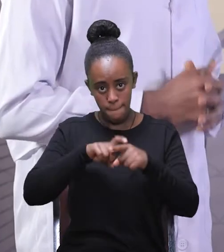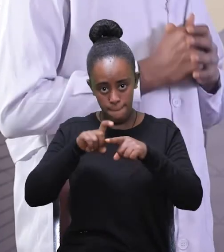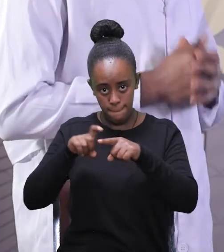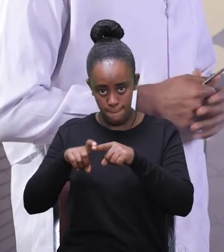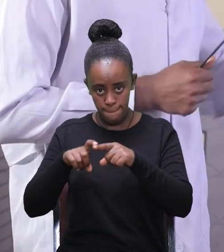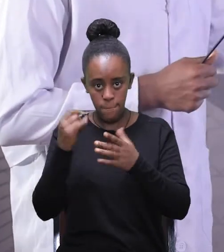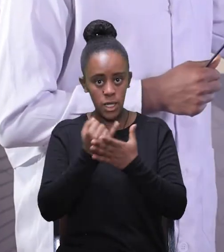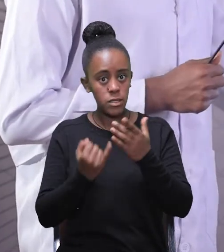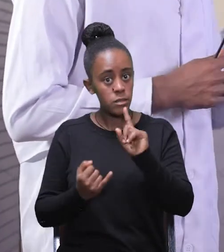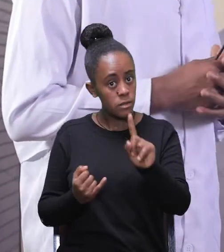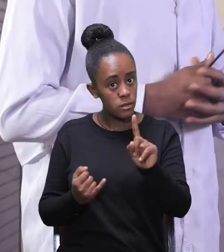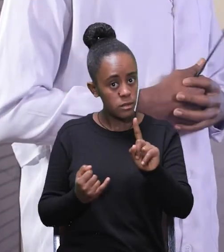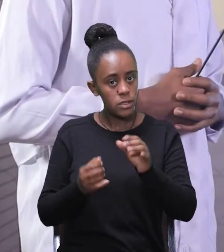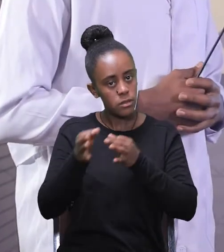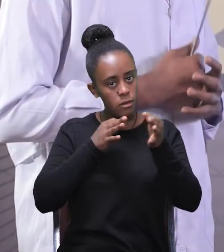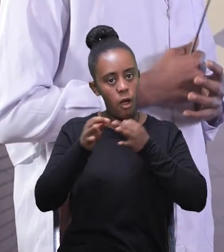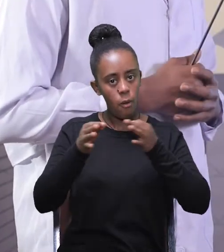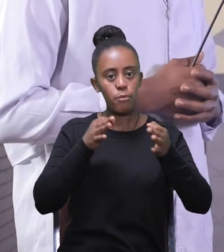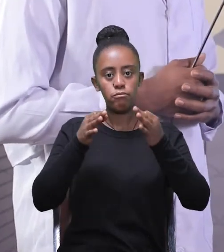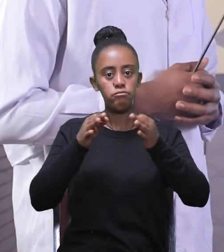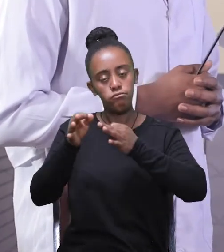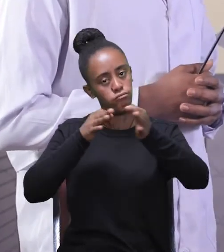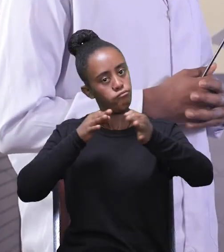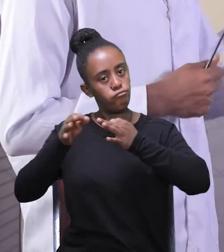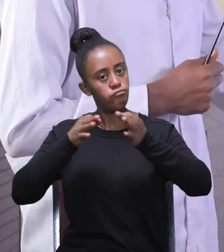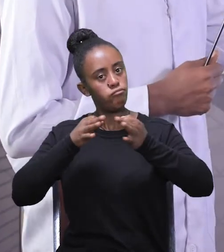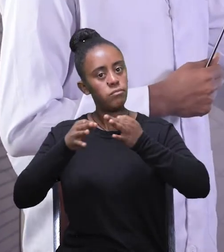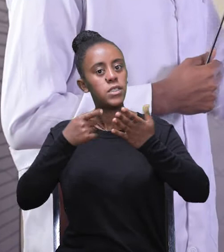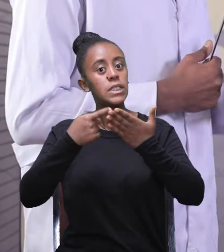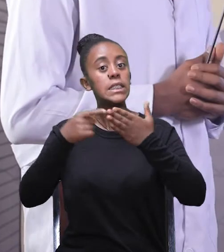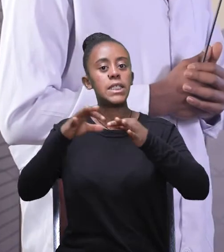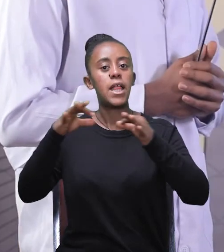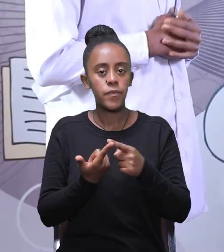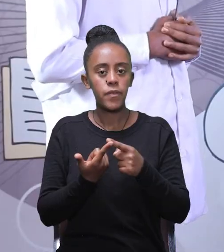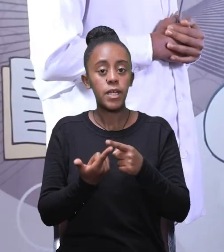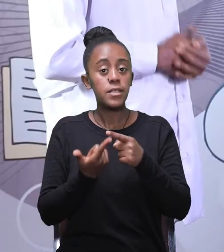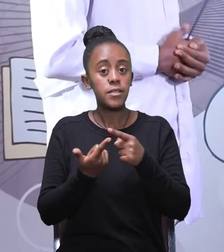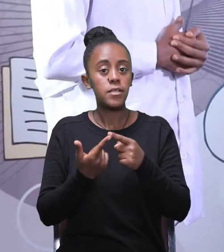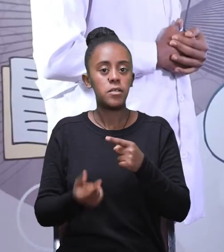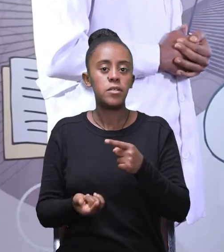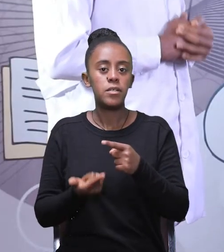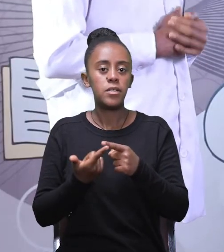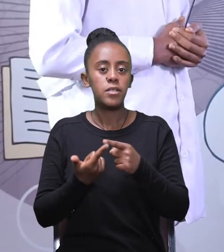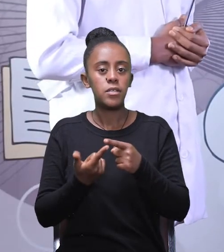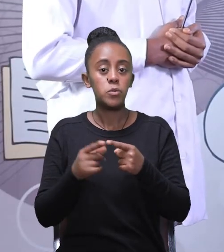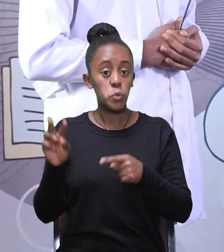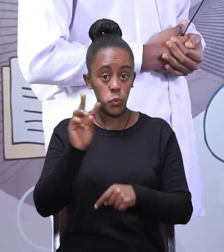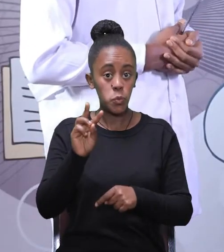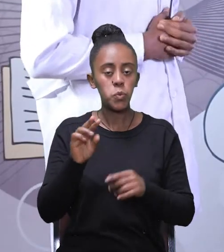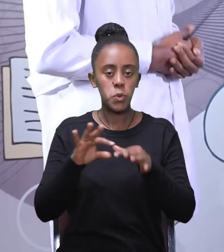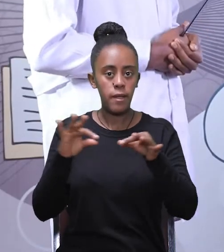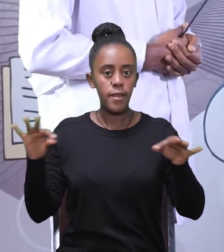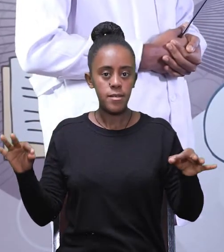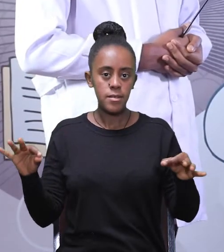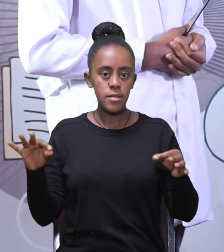is describe this sentence. Is that not? Picture number 1 describe the first sentence. Let us go to the second sentence.